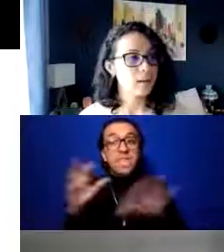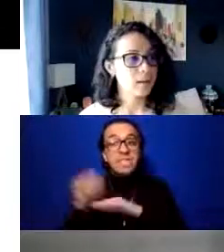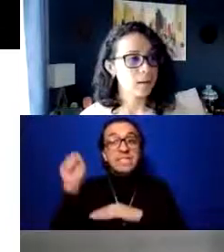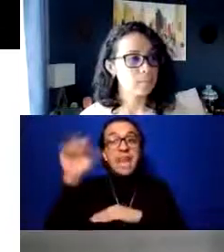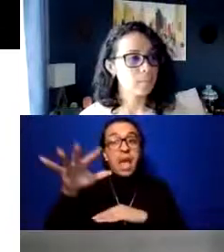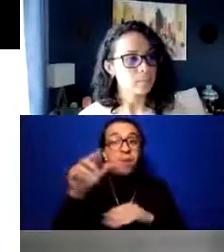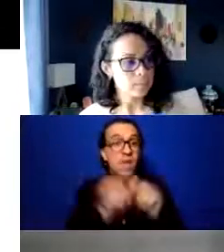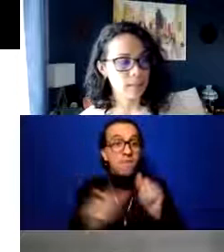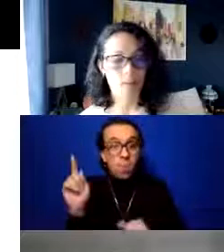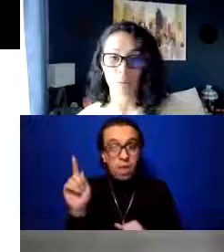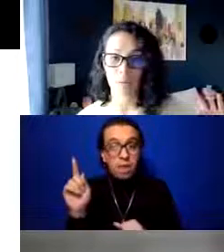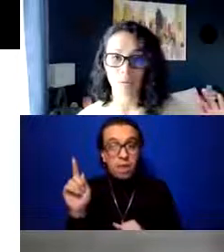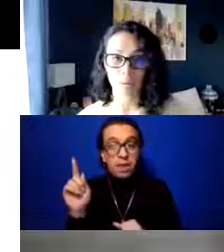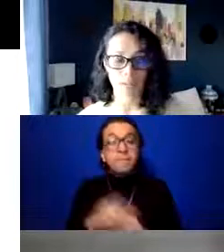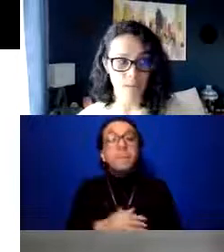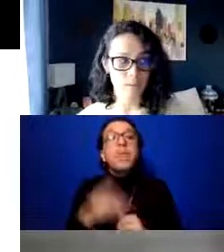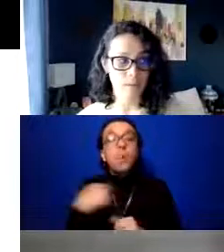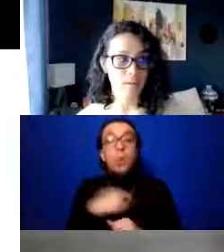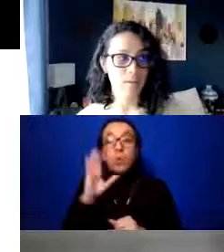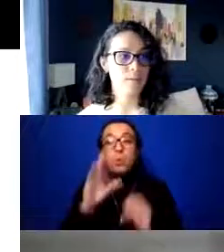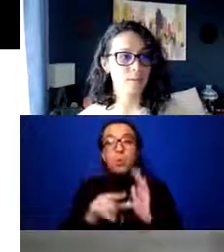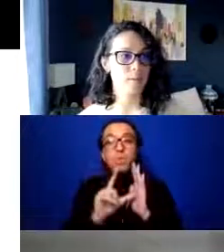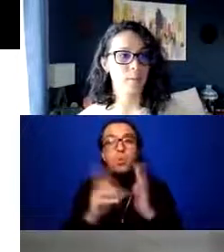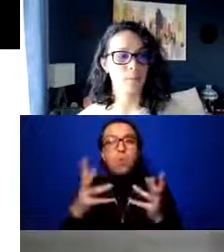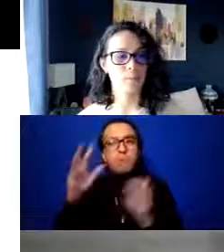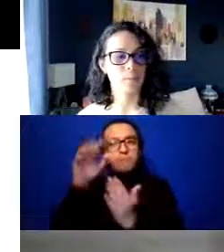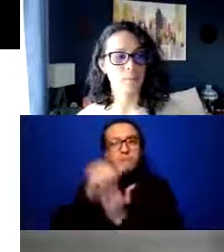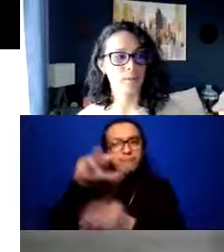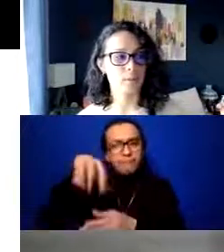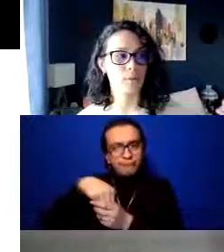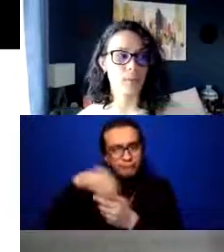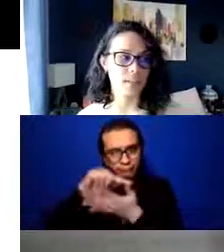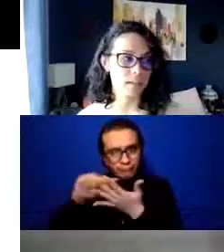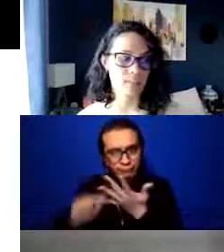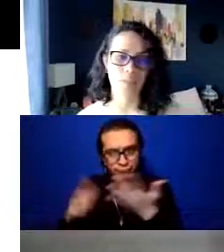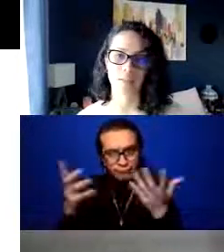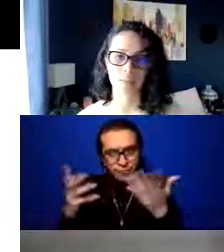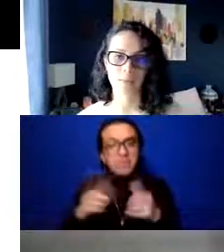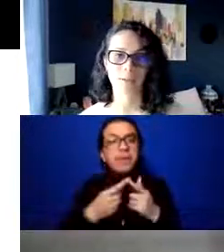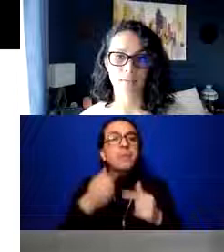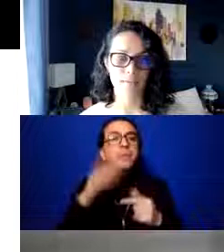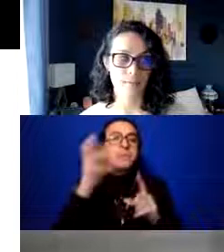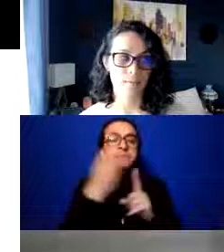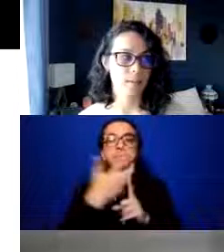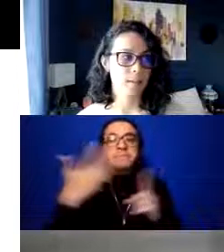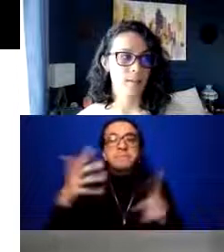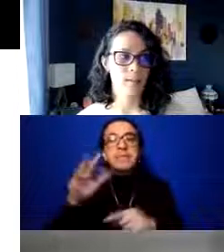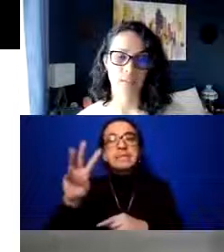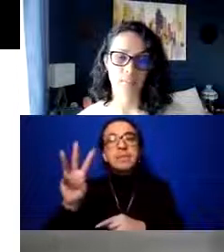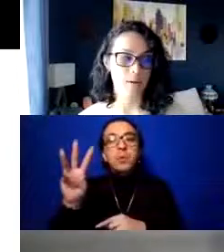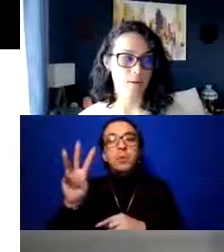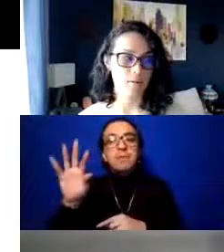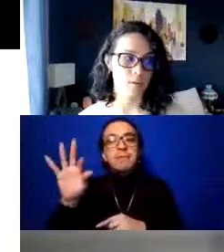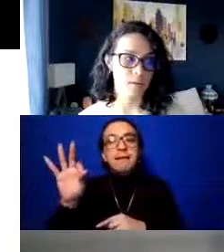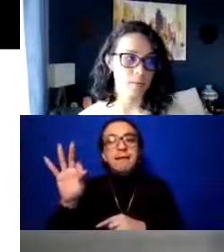everyone. And then we'll go over what is included in those. Then we will talk through in more detail about the W-9 form, the